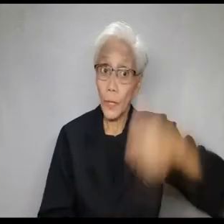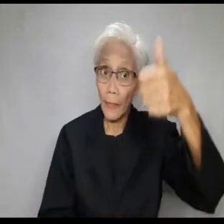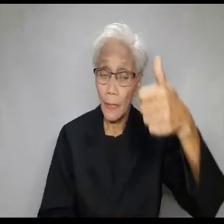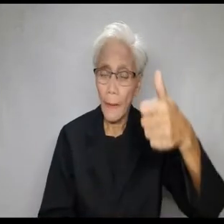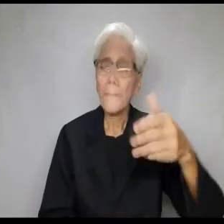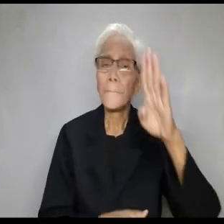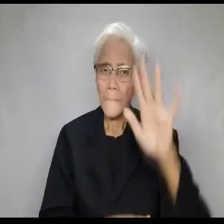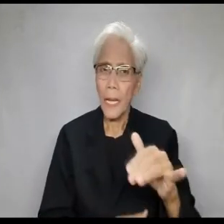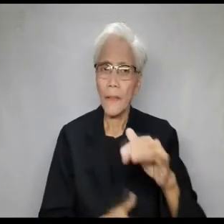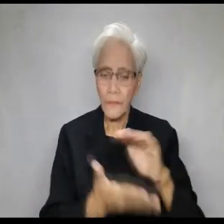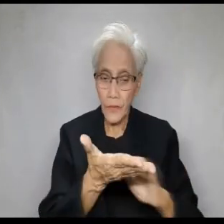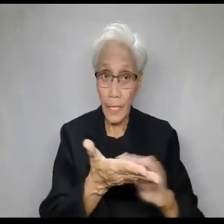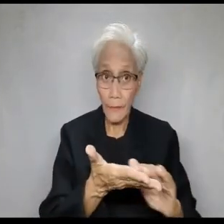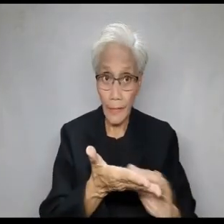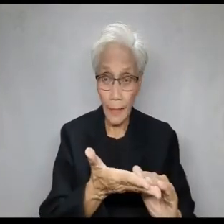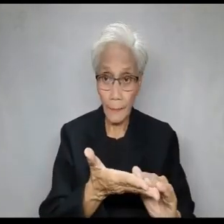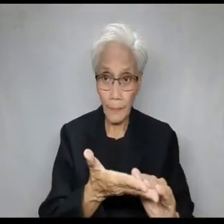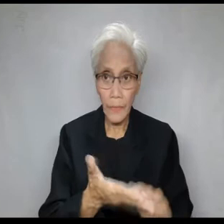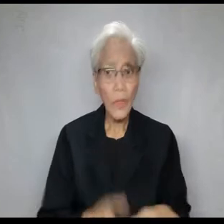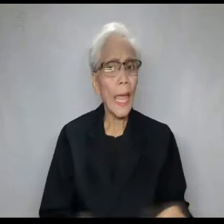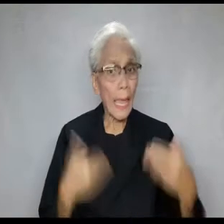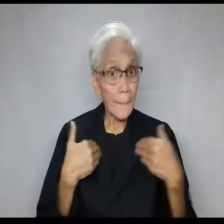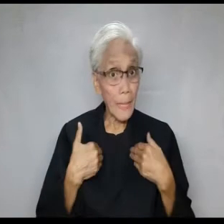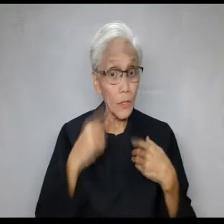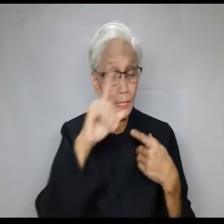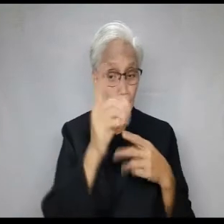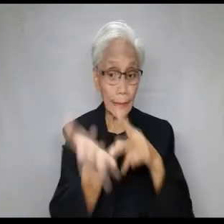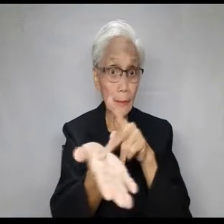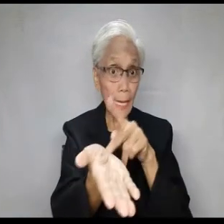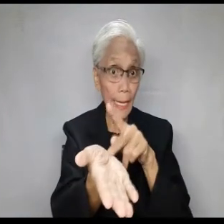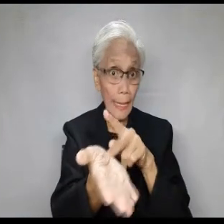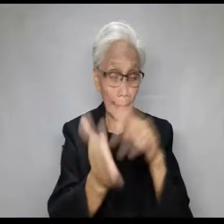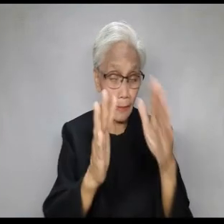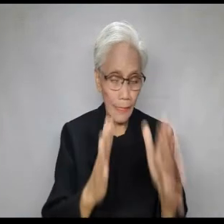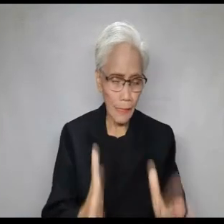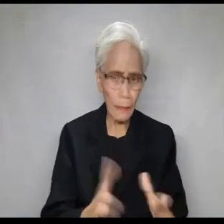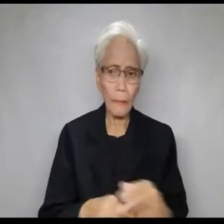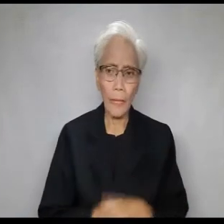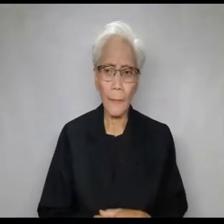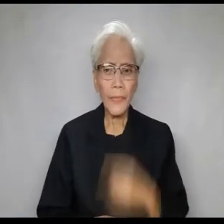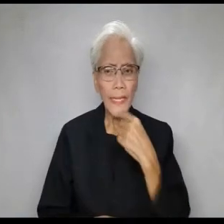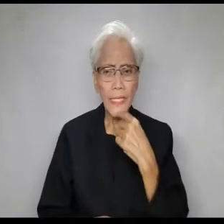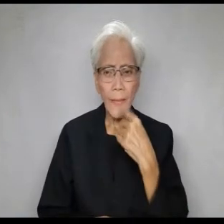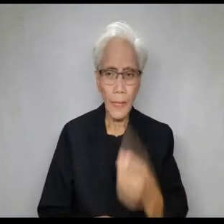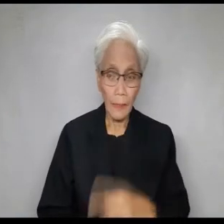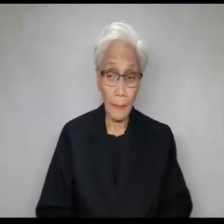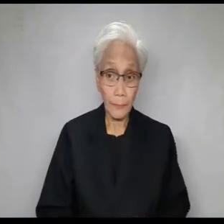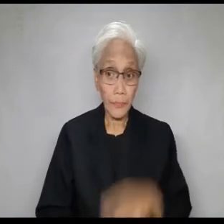God's winner by forgiving. The famed psychiatrist Dr. Carl